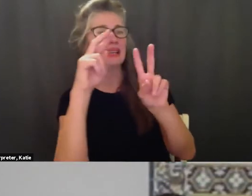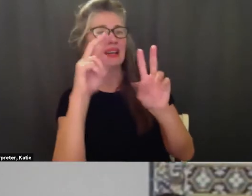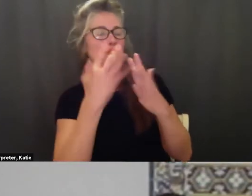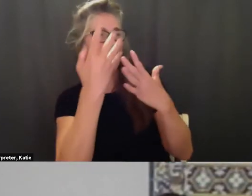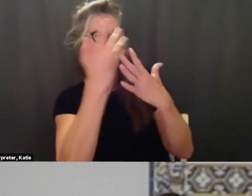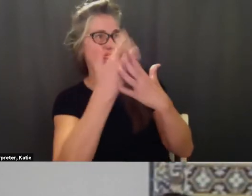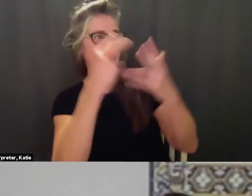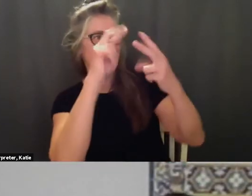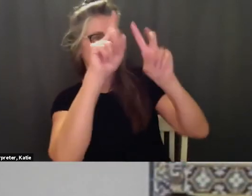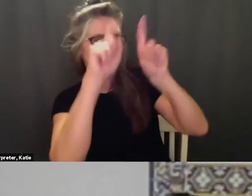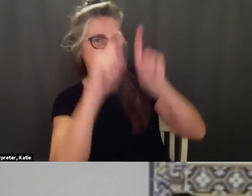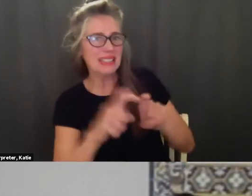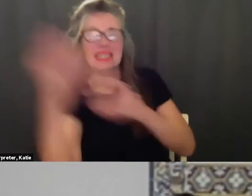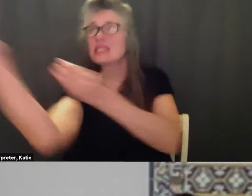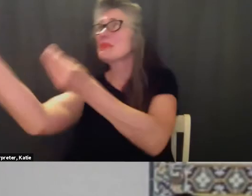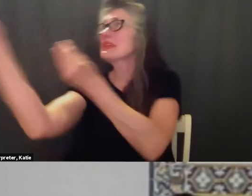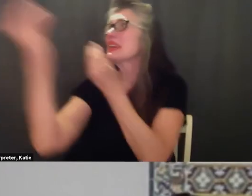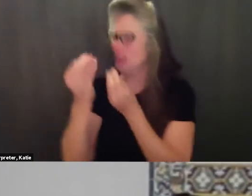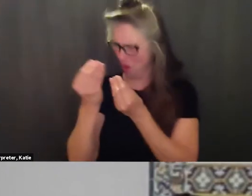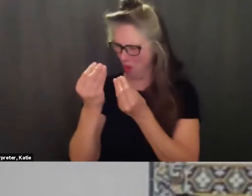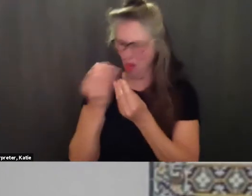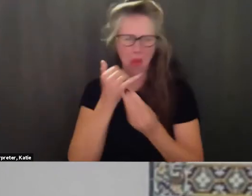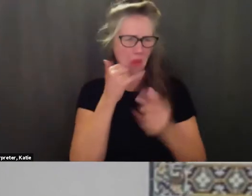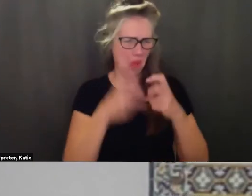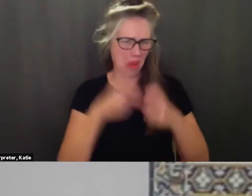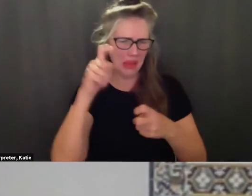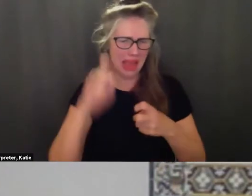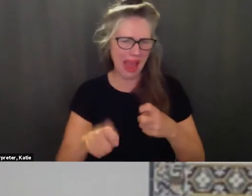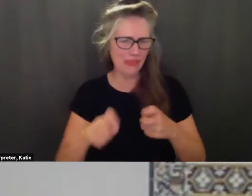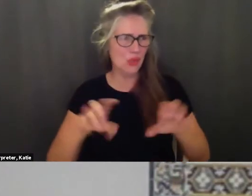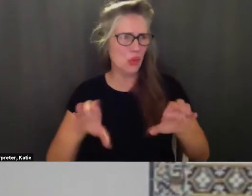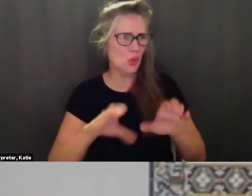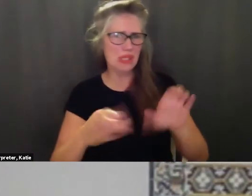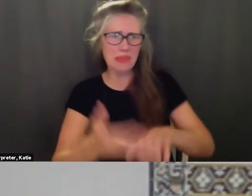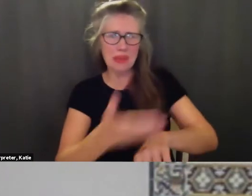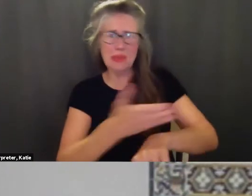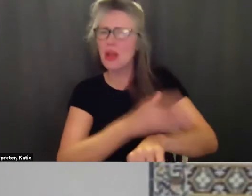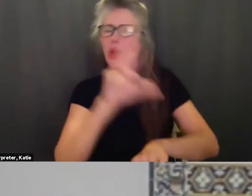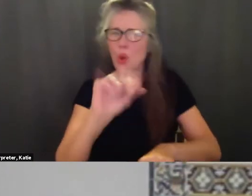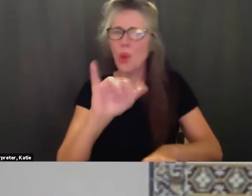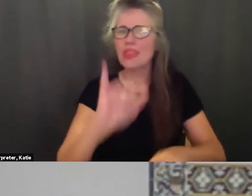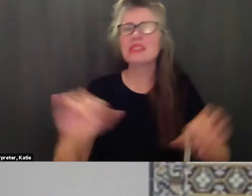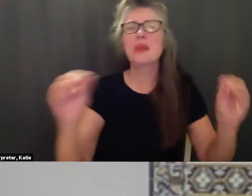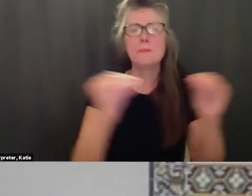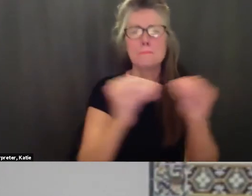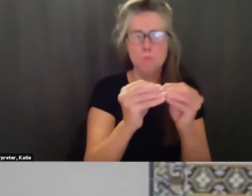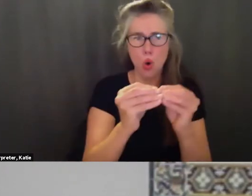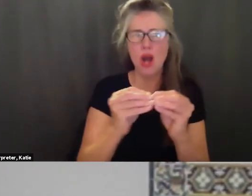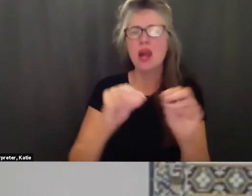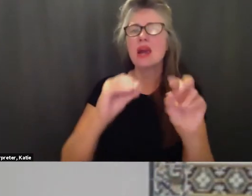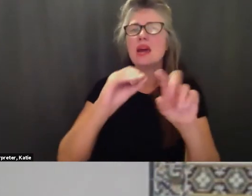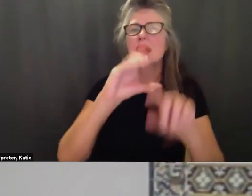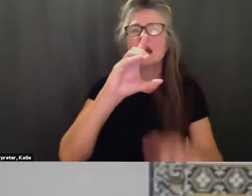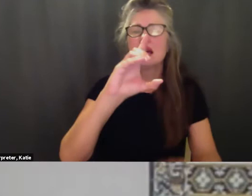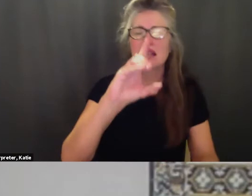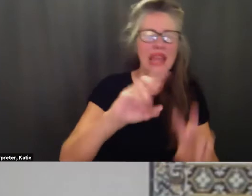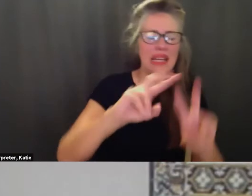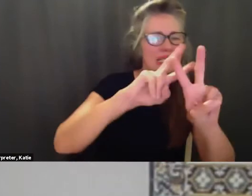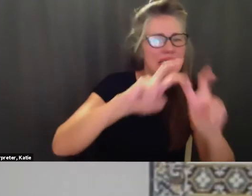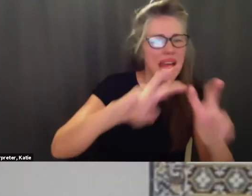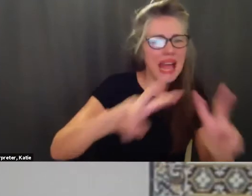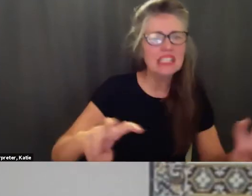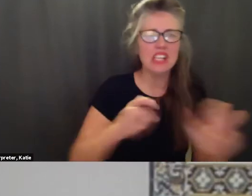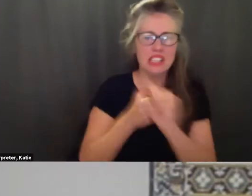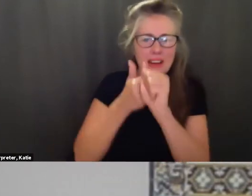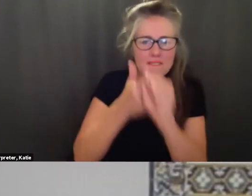something. Now, this is really about a diagnostic tool, a calibrated diagnostic tool, not something that's just